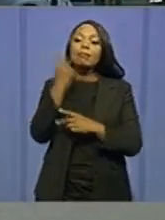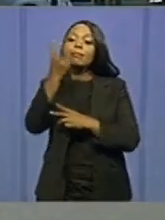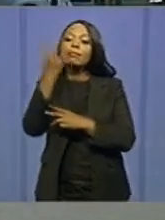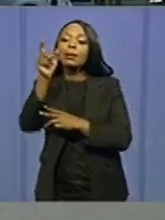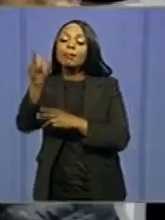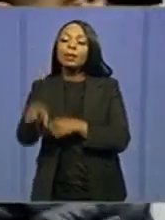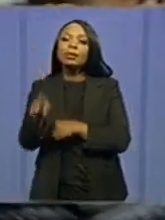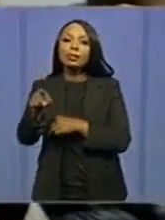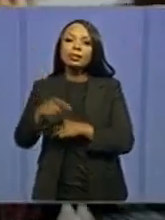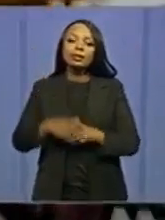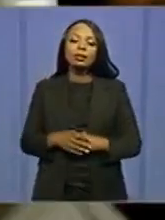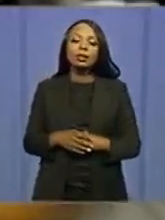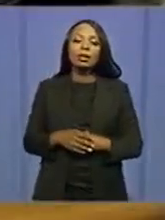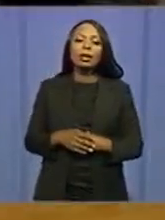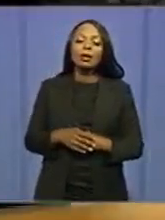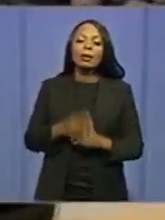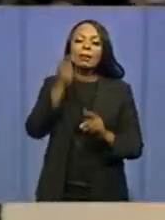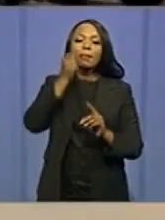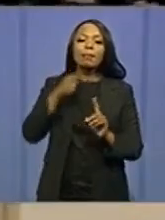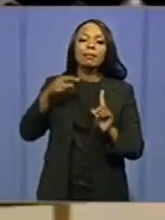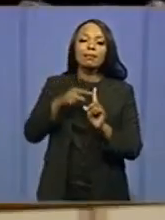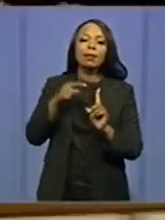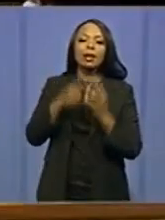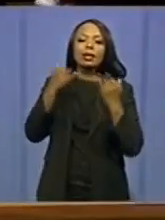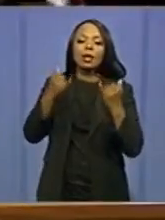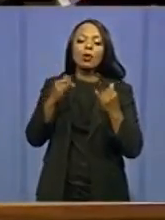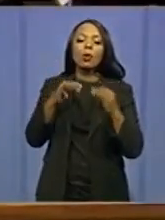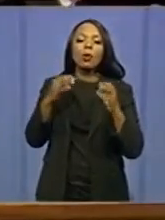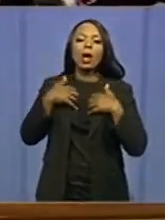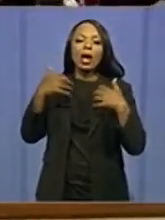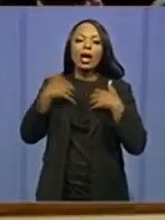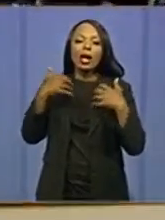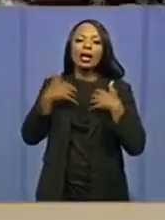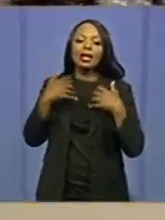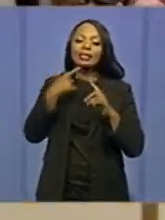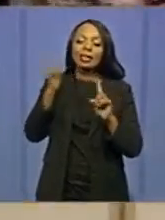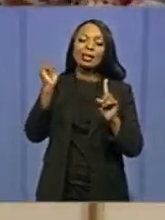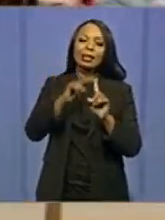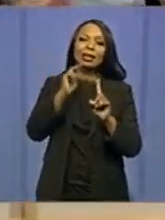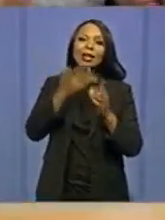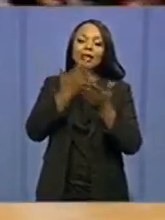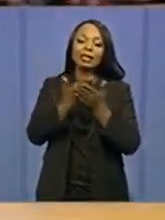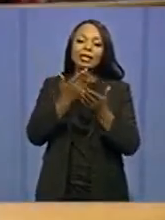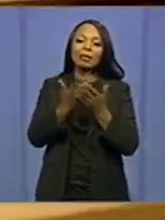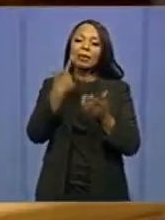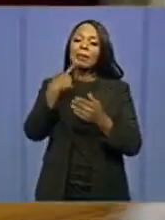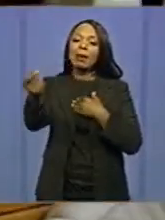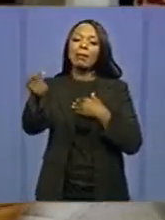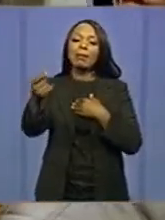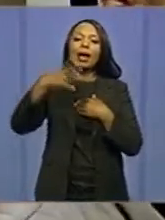Mmelaelwa. Kgabagare ba lelapa la motswasetlhabelo ba tshwenyegile gore Mmelaelwa a ka tswa a tshabetse kwa nageng e sele.